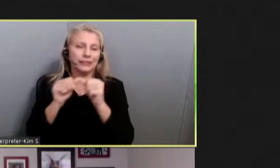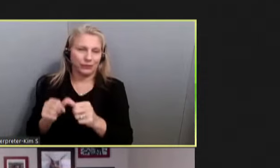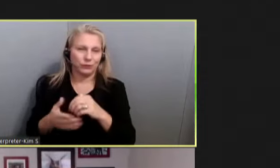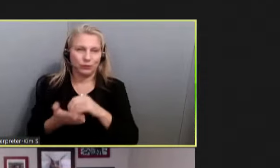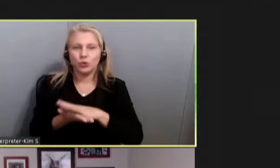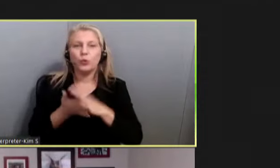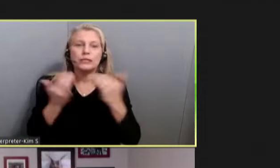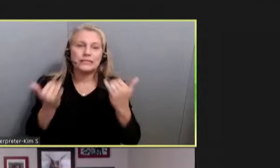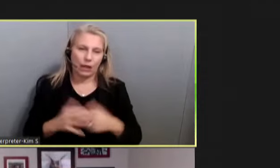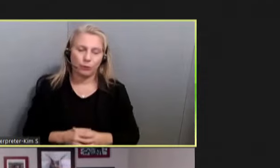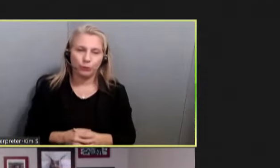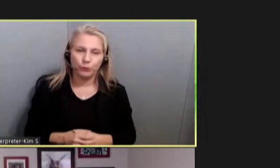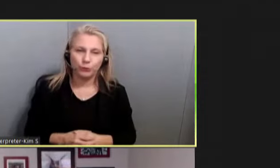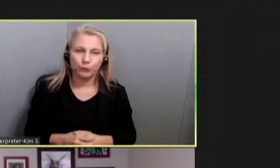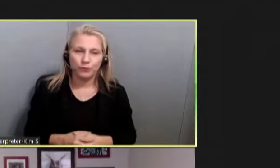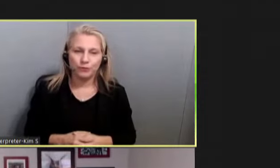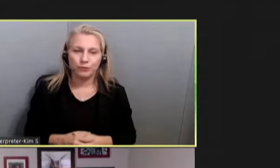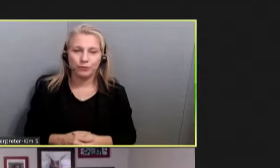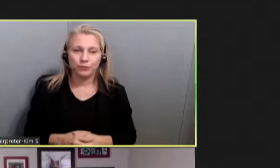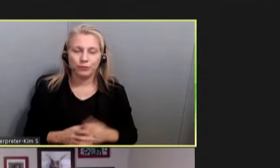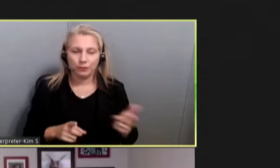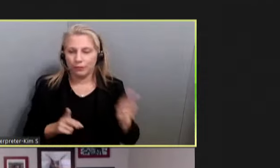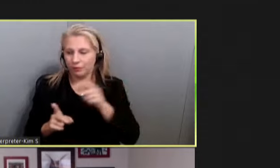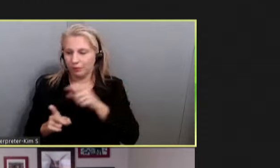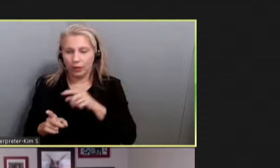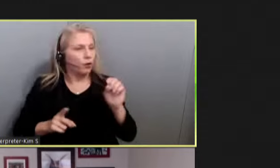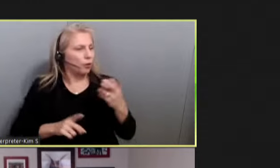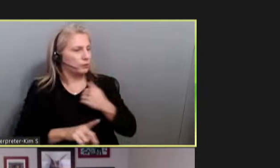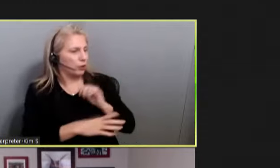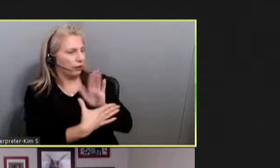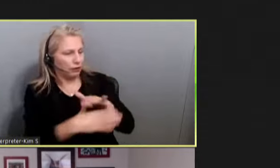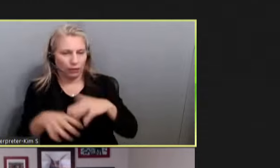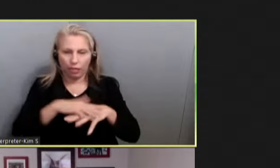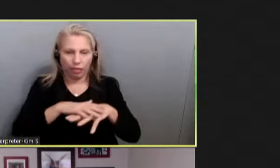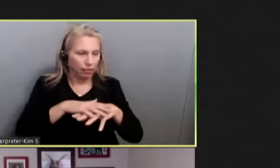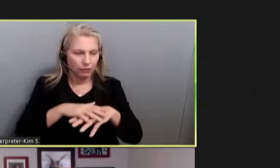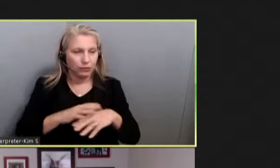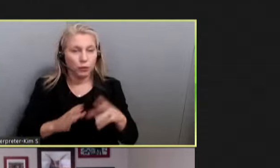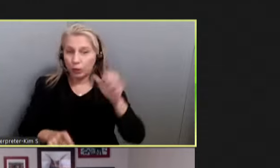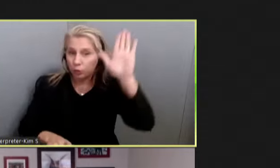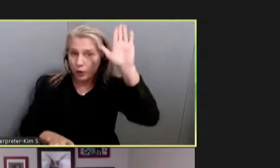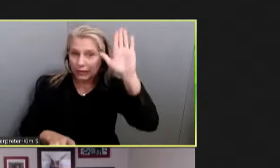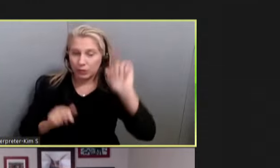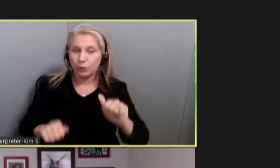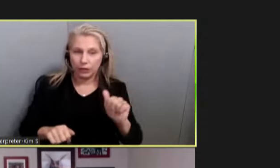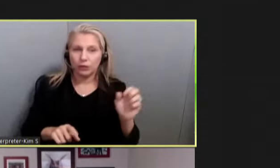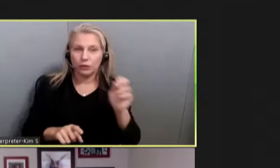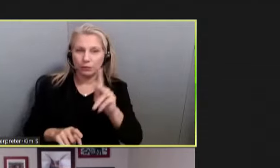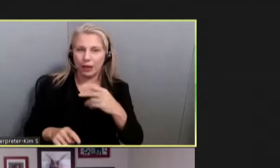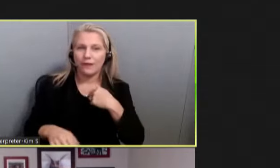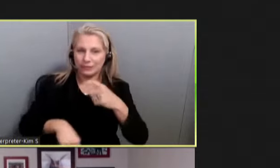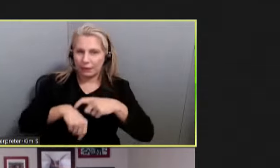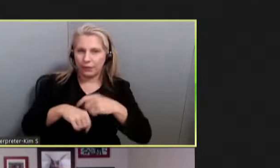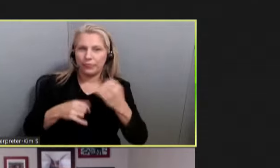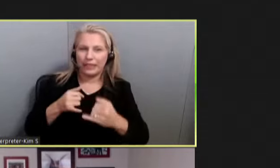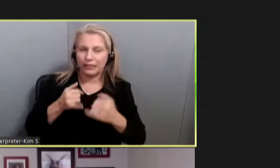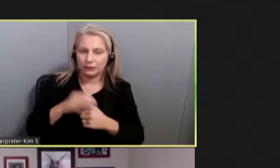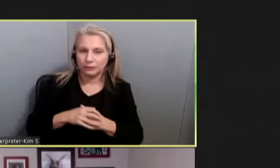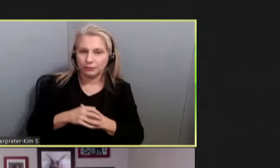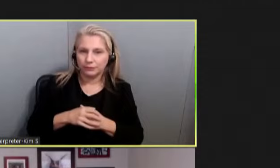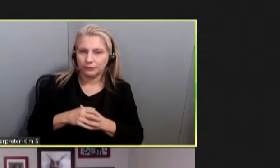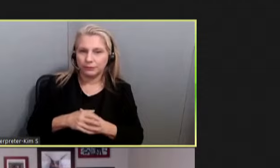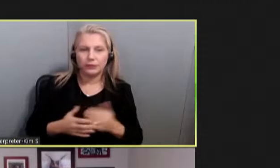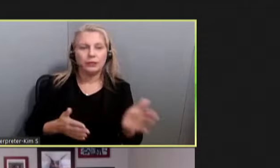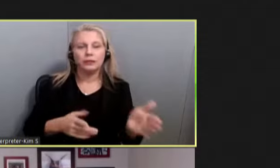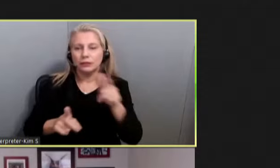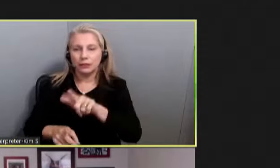now. And then following, Let's go to, sorry, if you want to raise your hand again, we can certainly come back if we have some time at the end there.